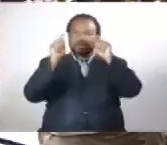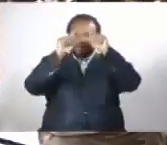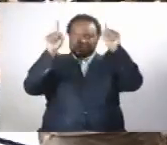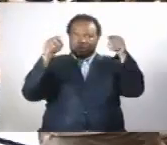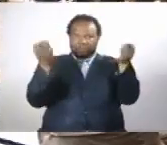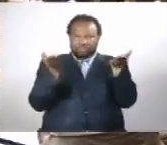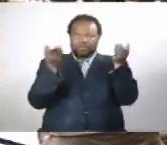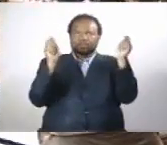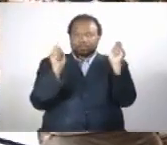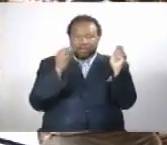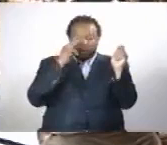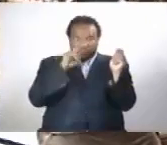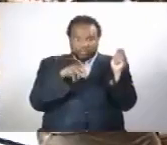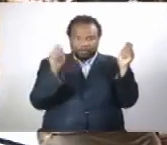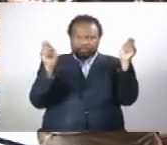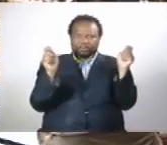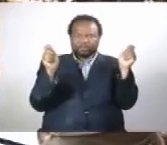help of the